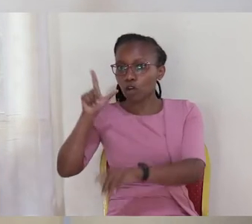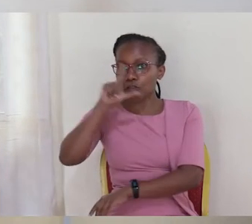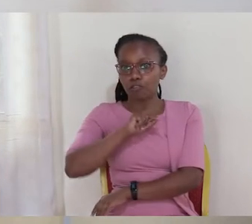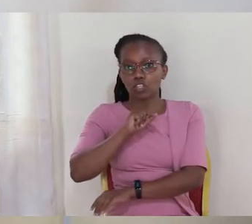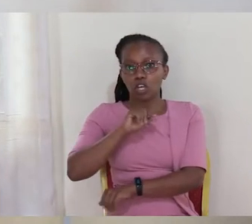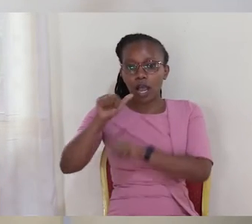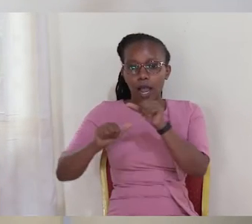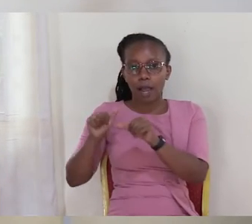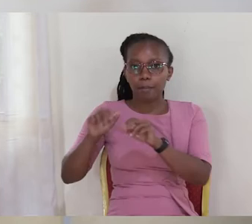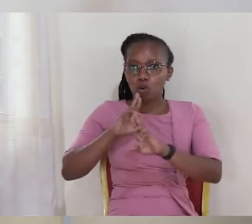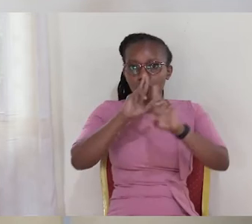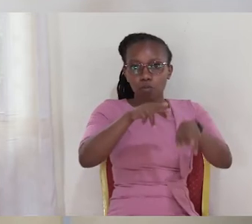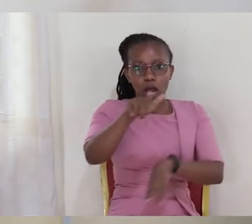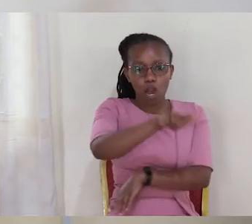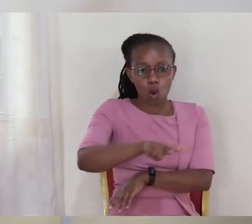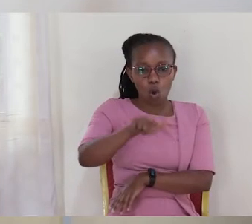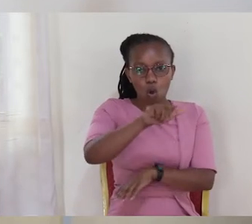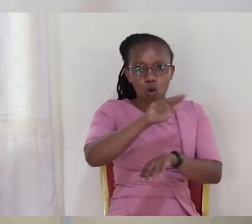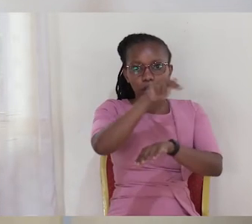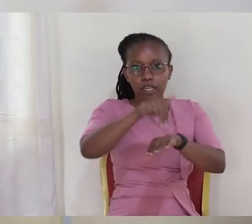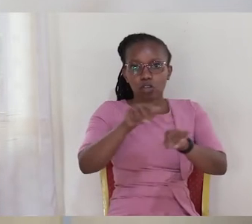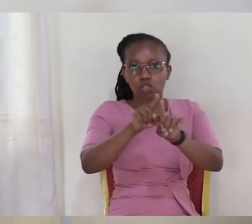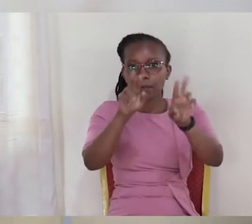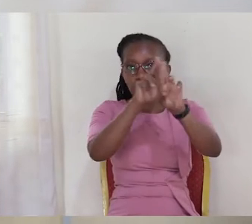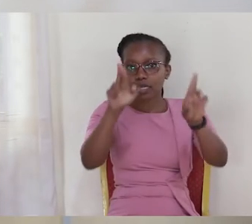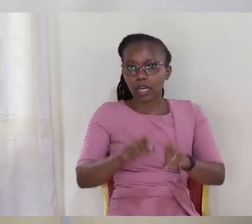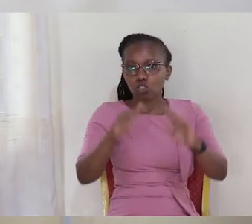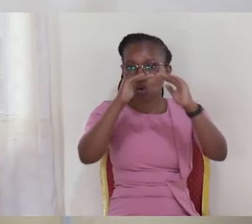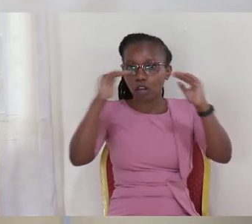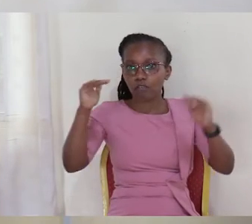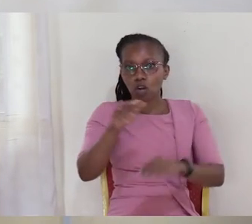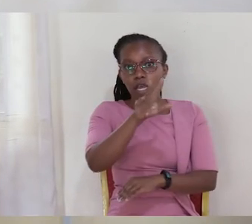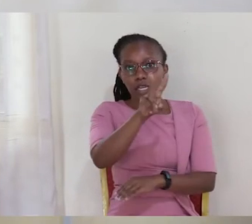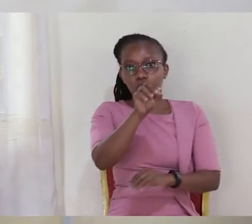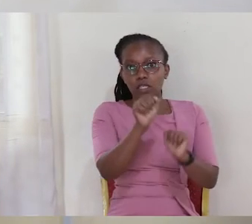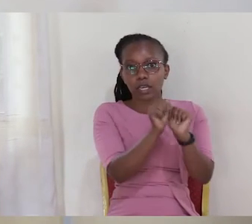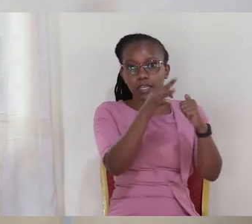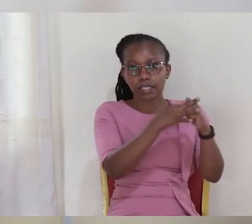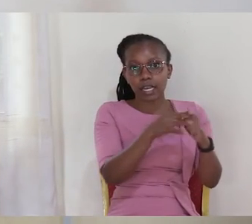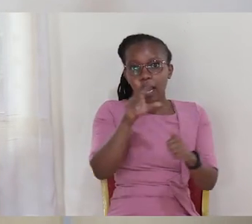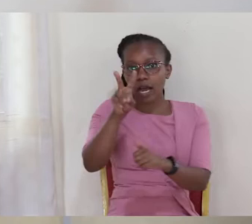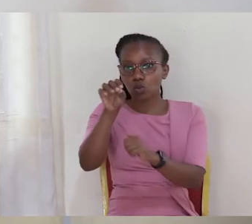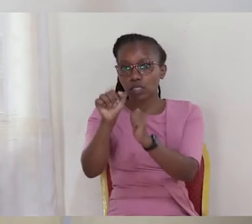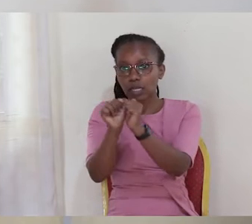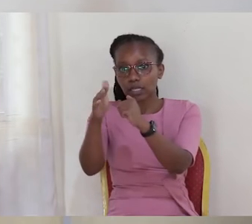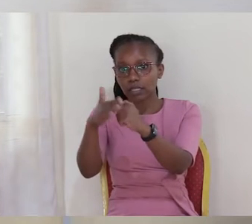report at local, national, international levels in 2018 and